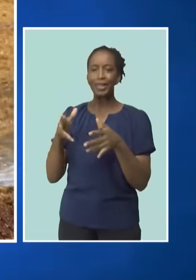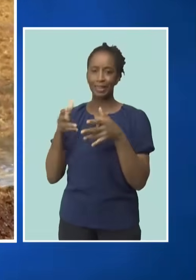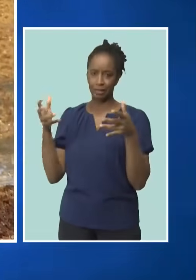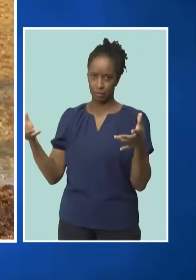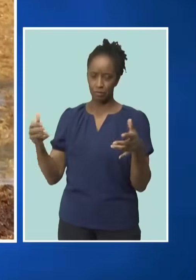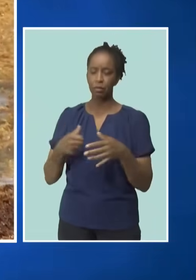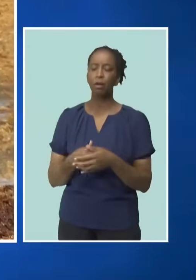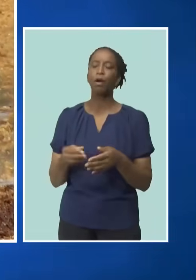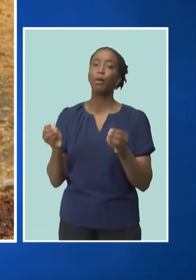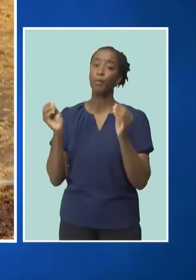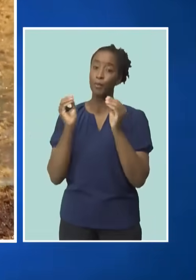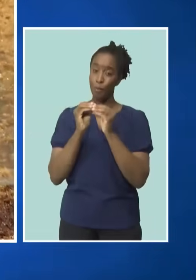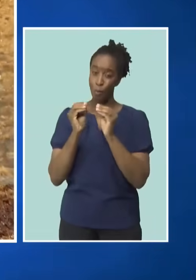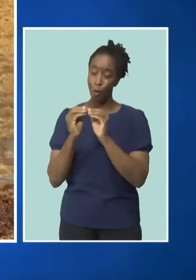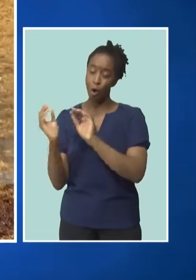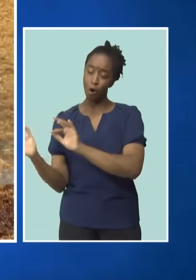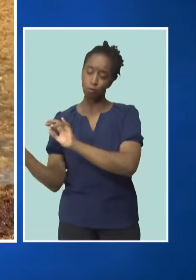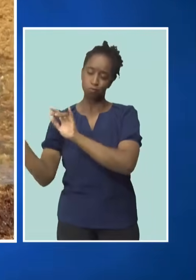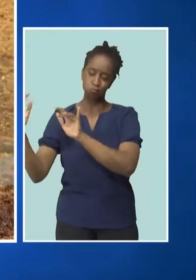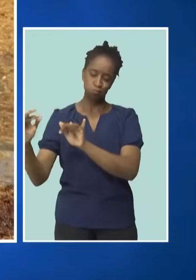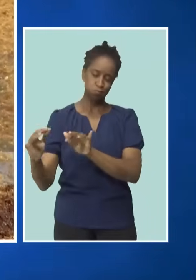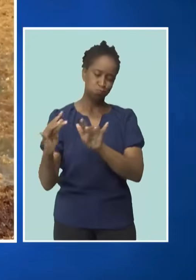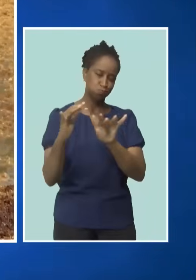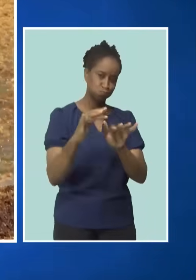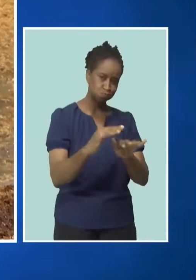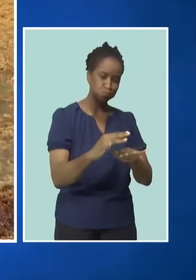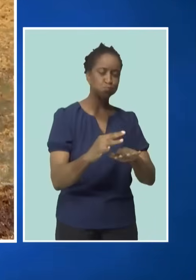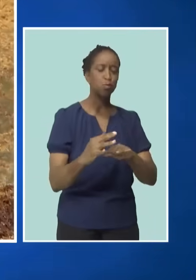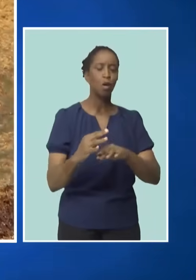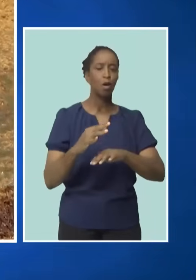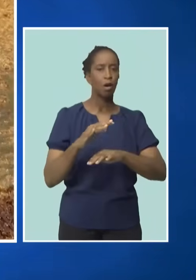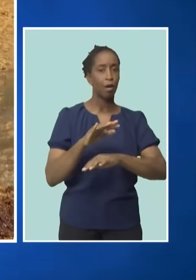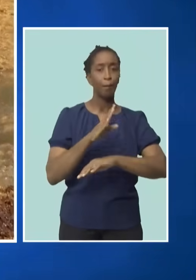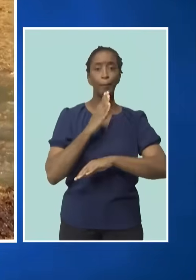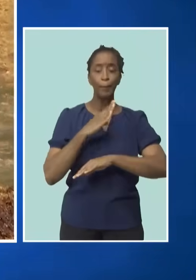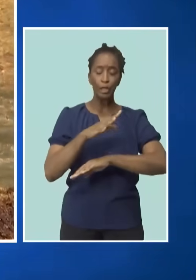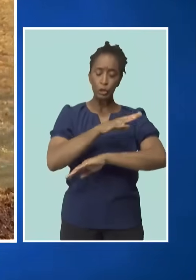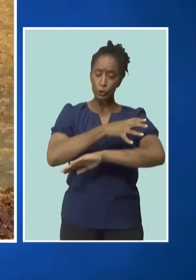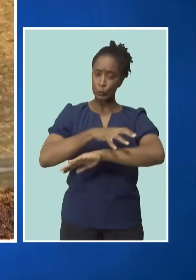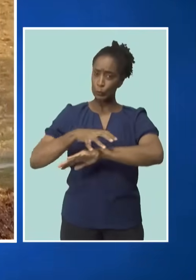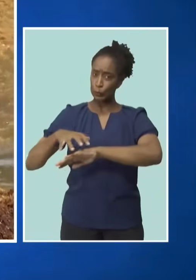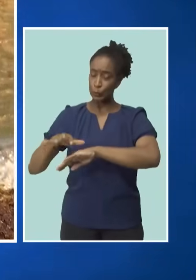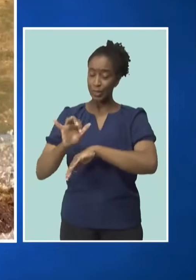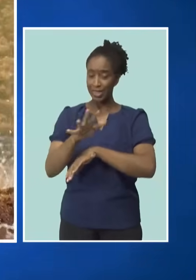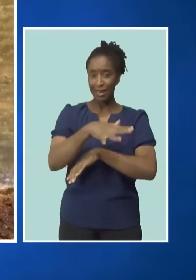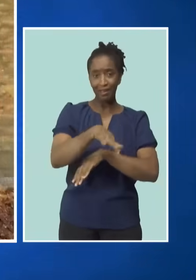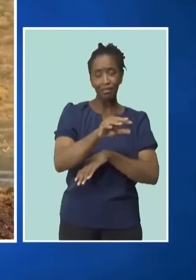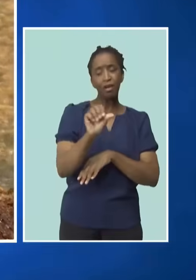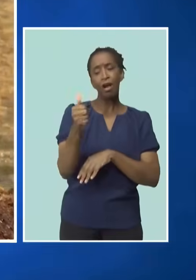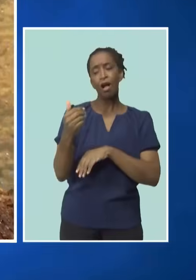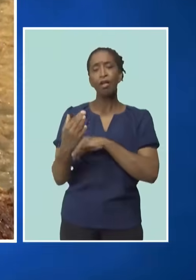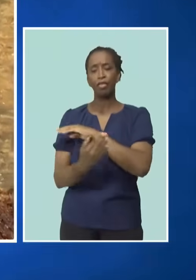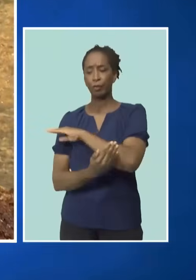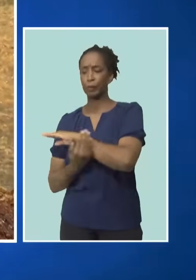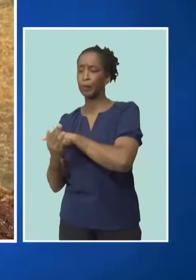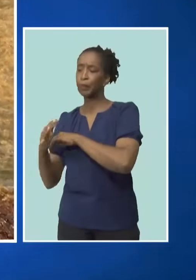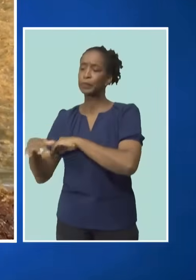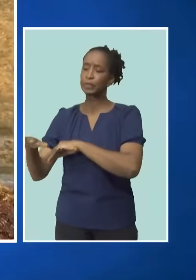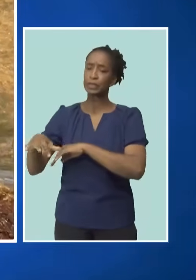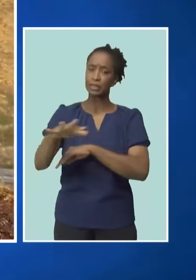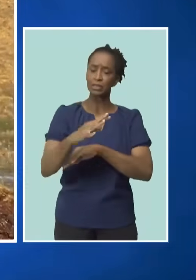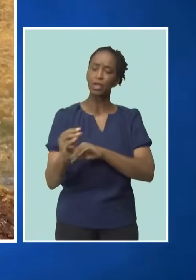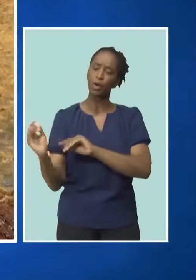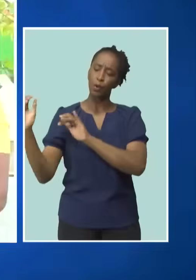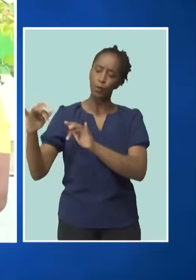is sailing in, as is happening at other bays and sections of the coast. Mr. Greenwich is unable to say when the